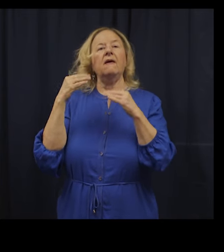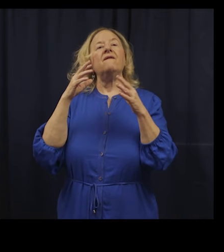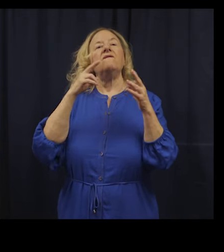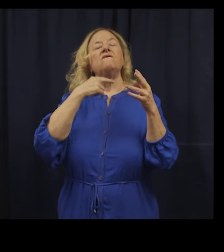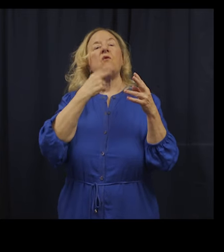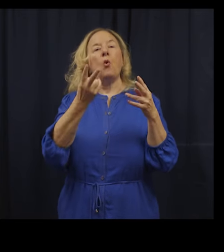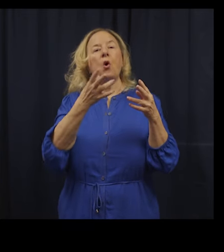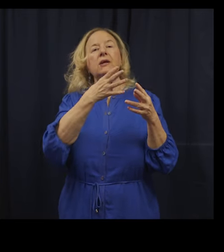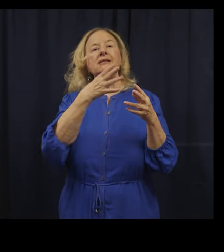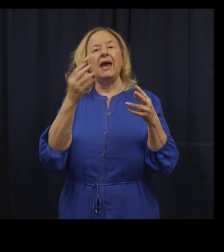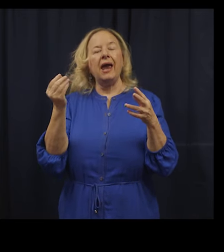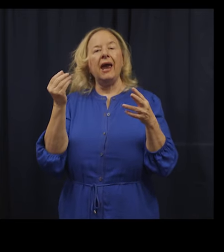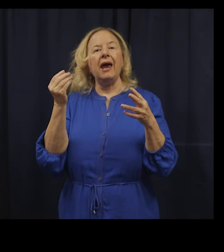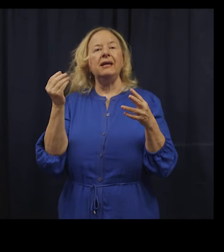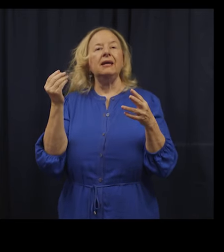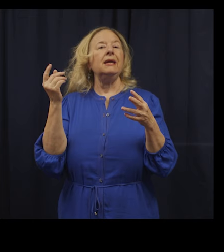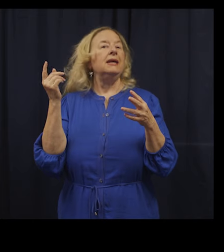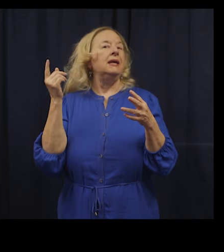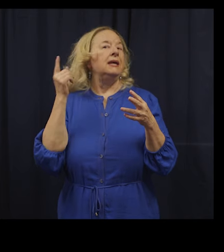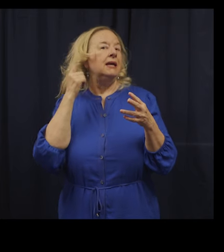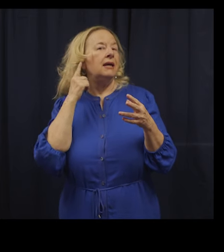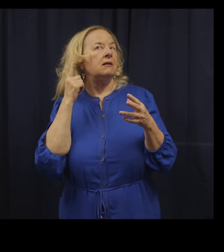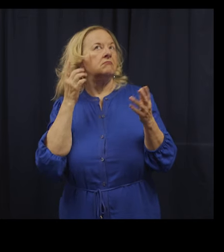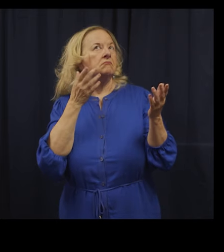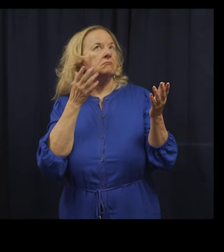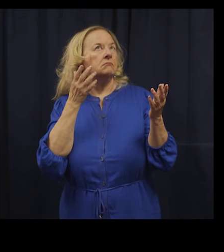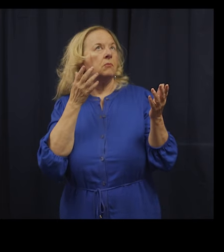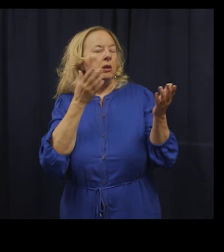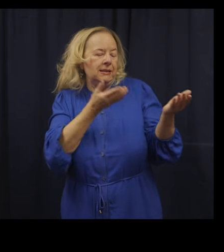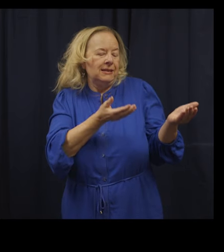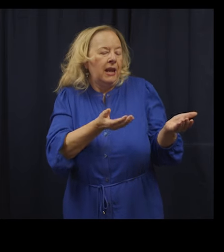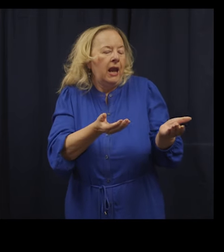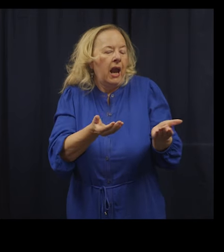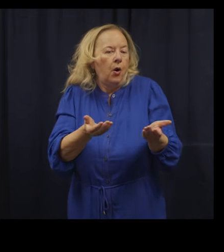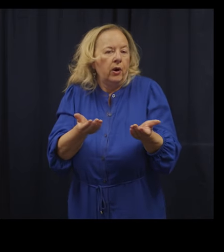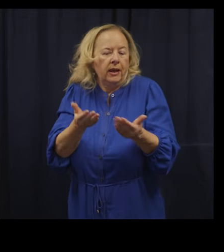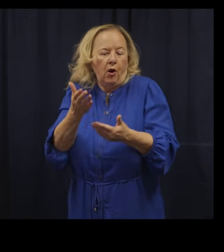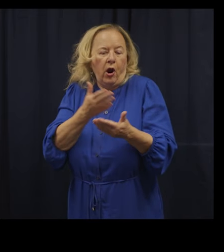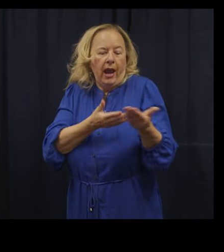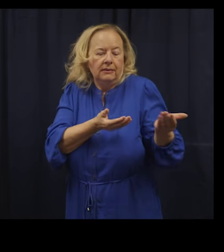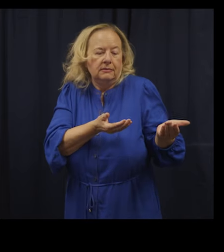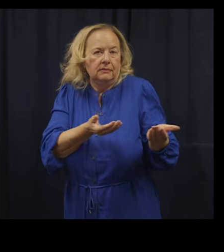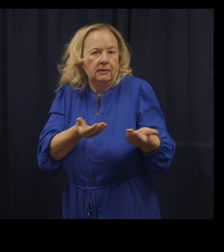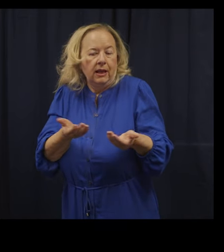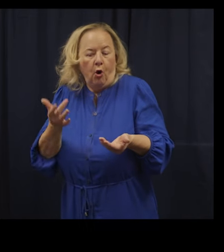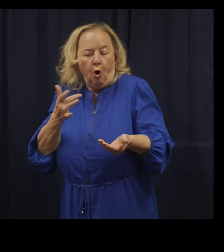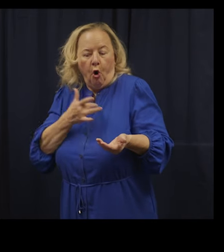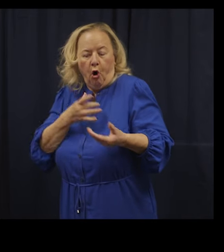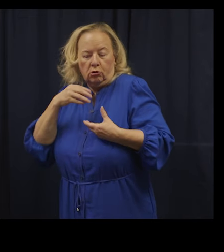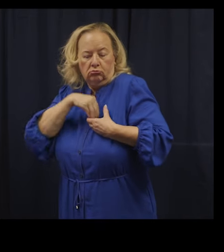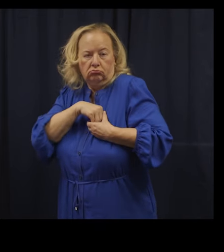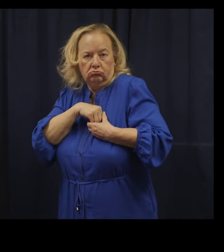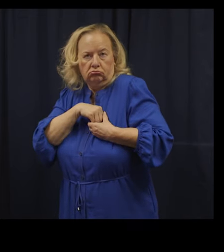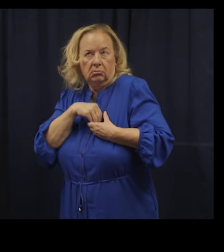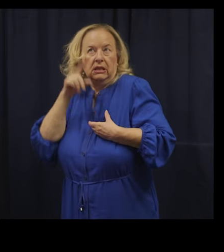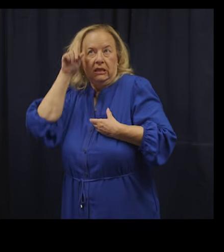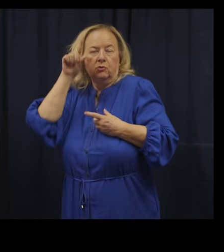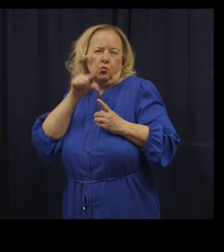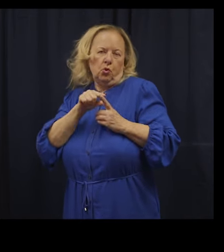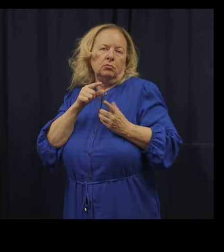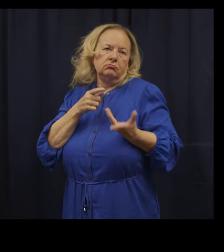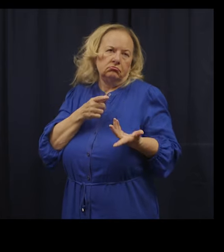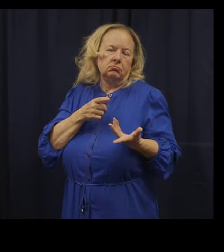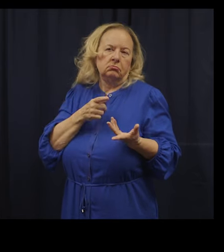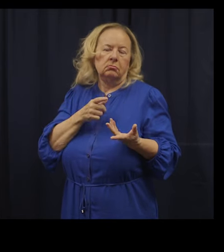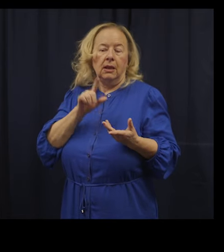voice and his ear, is carried in our hands and in our heart. Just